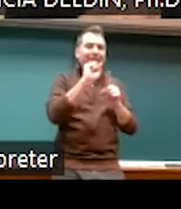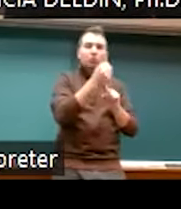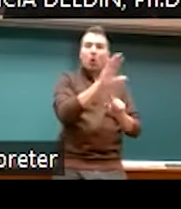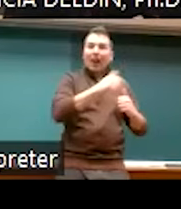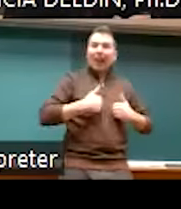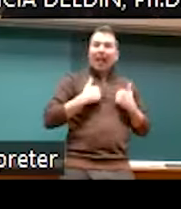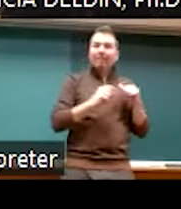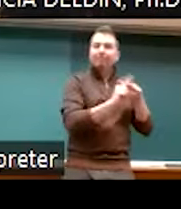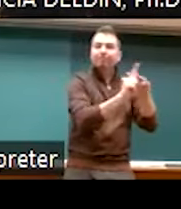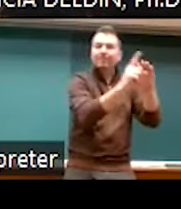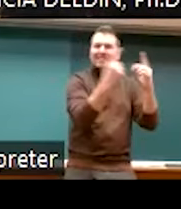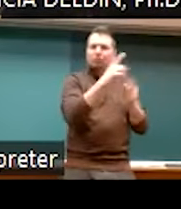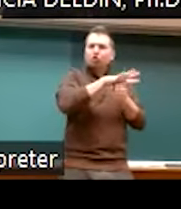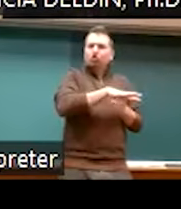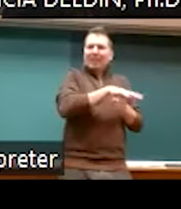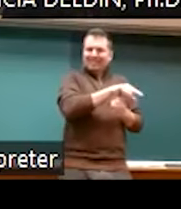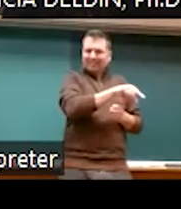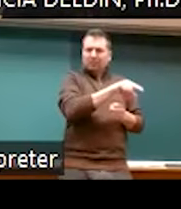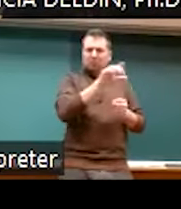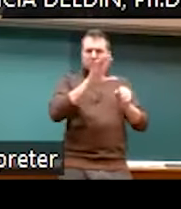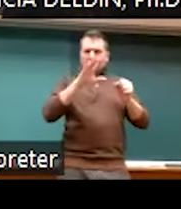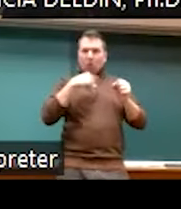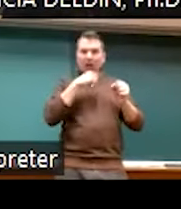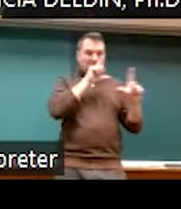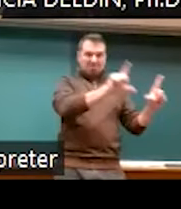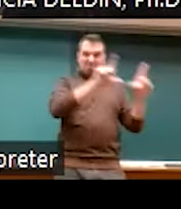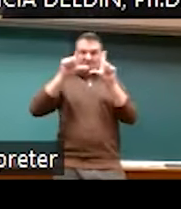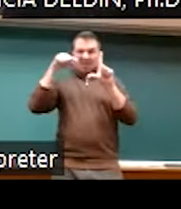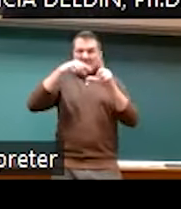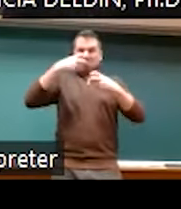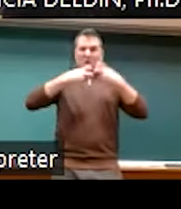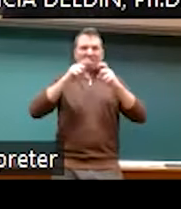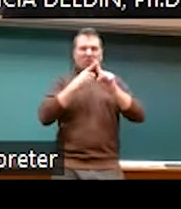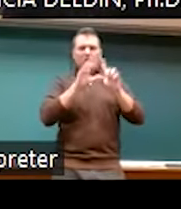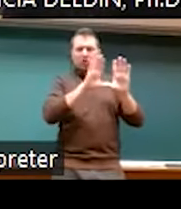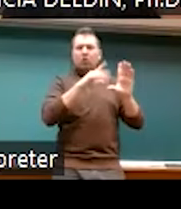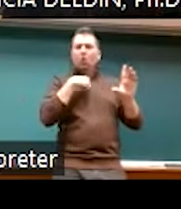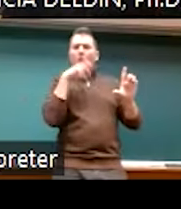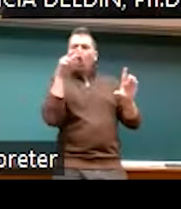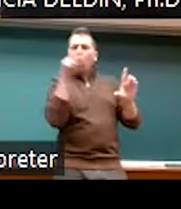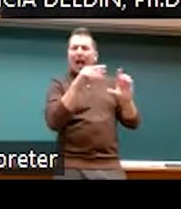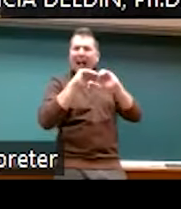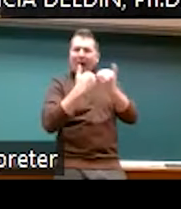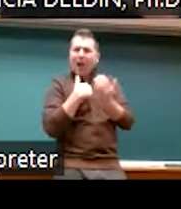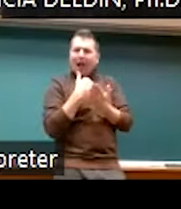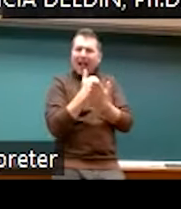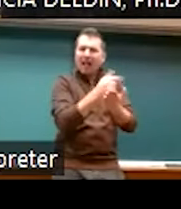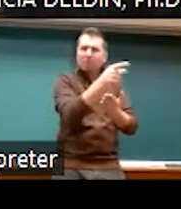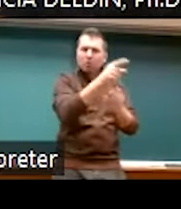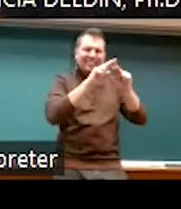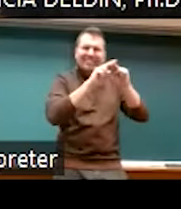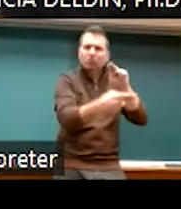thrive. And again, we wanted specifically to decrease depression, anxiety, and stress when we built it, as well as improve